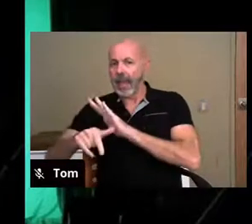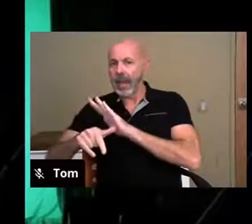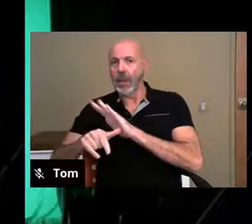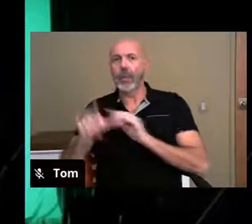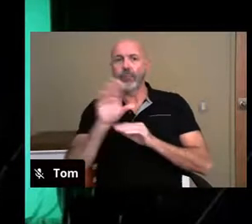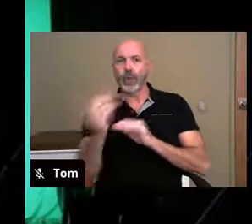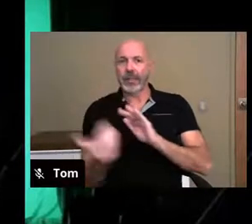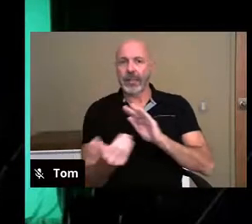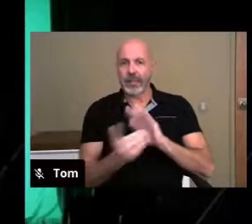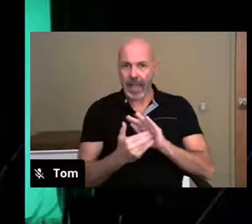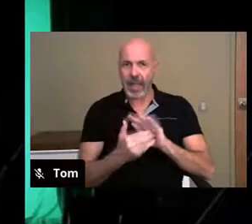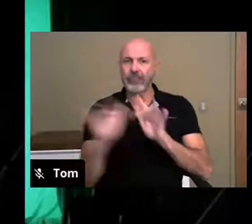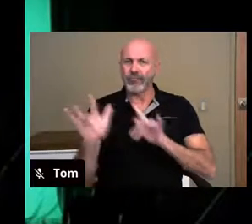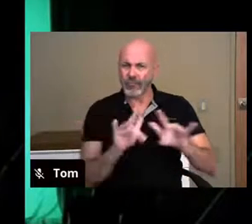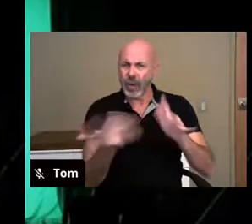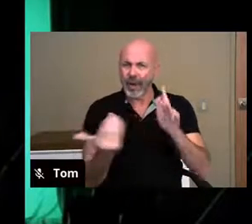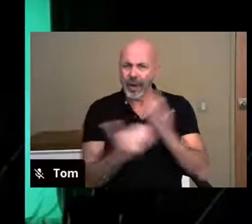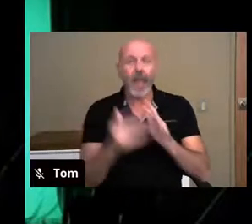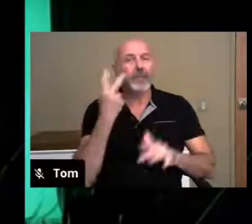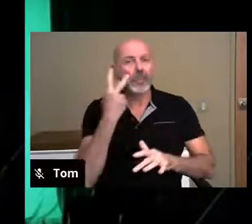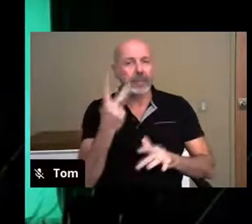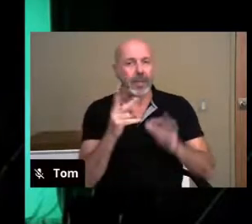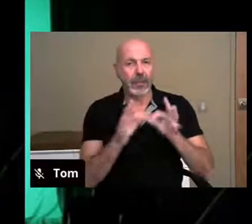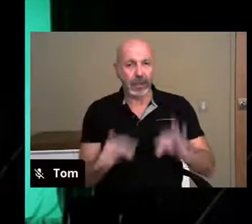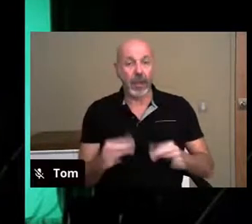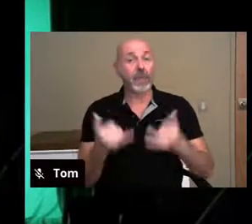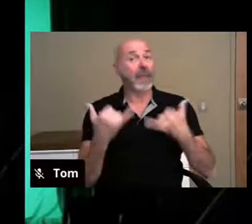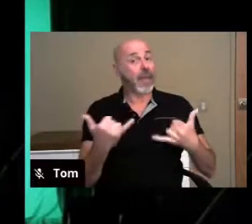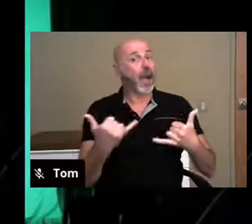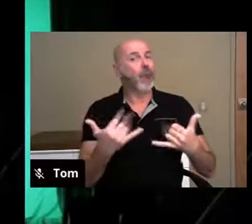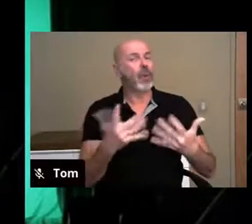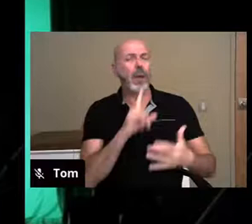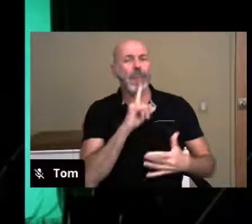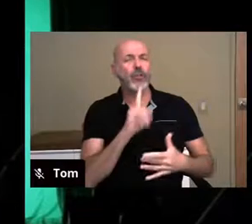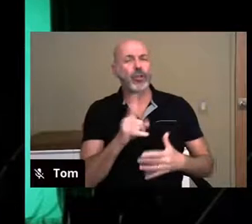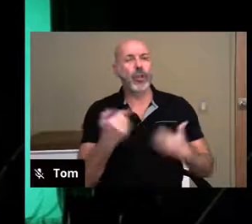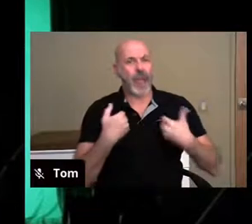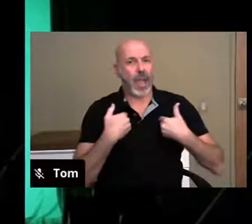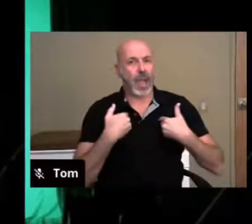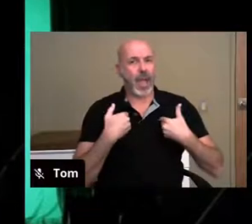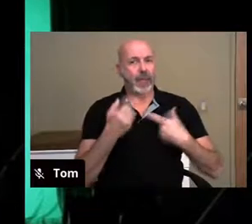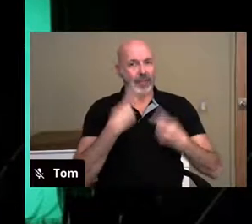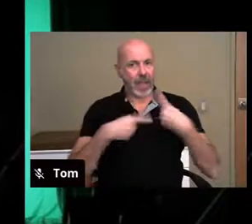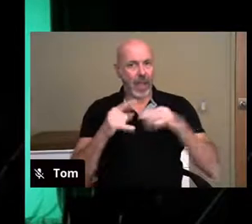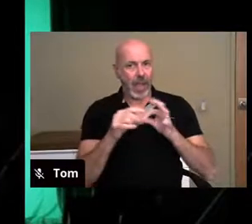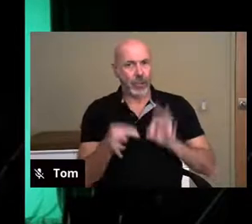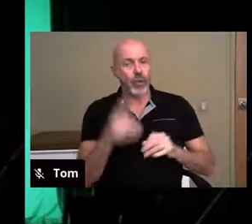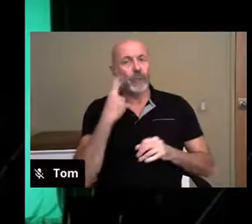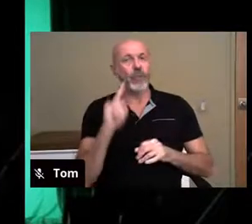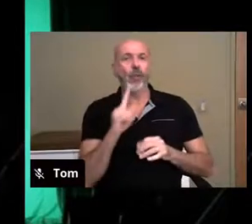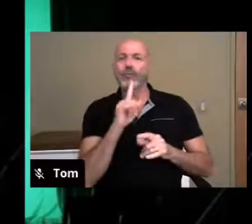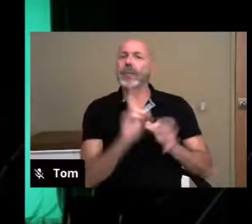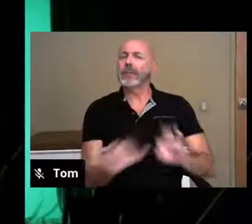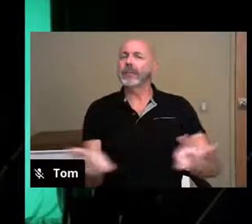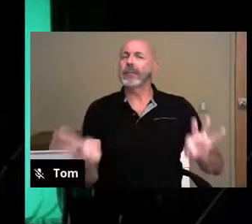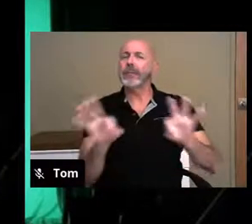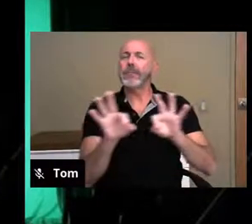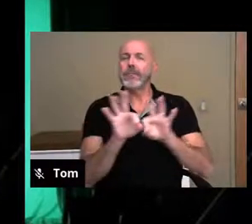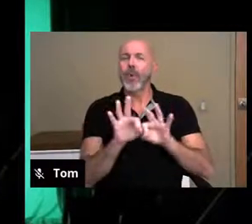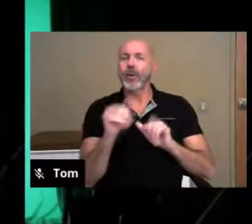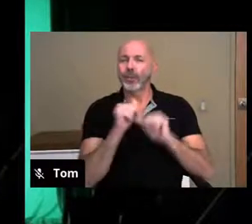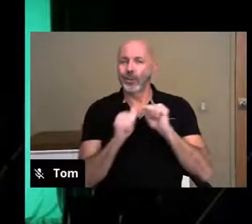rebroadcast. Just want you to know that. But we're going out of our way to offer the sign language for key episodes of my Primetime